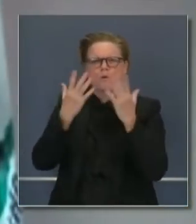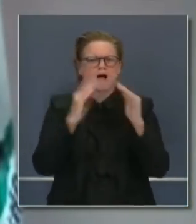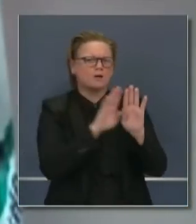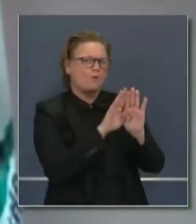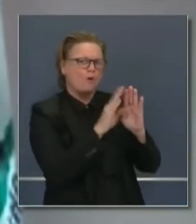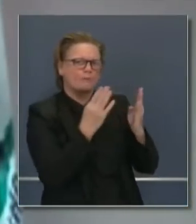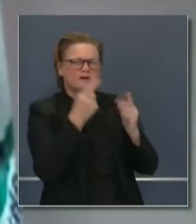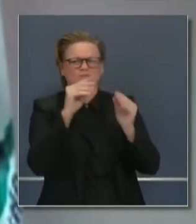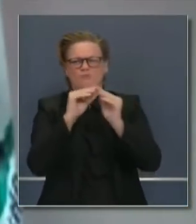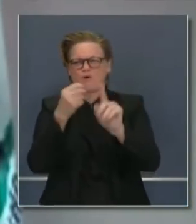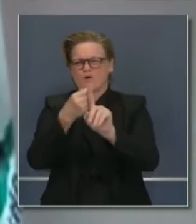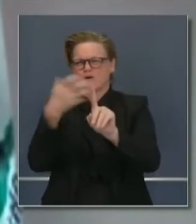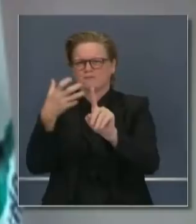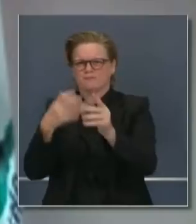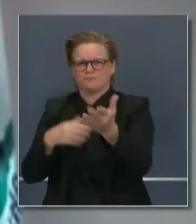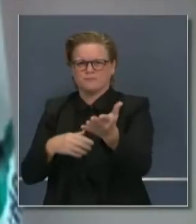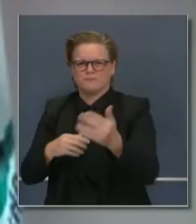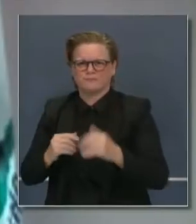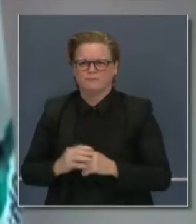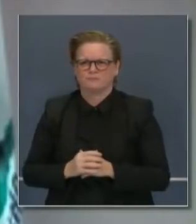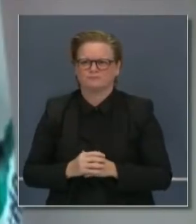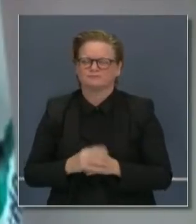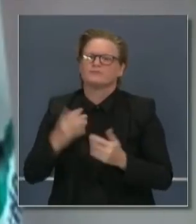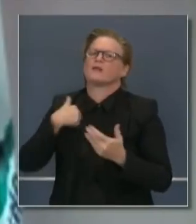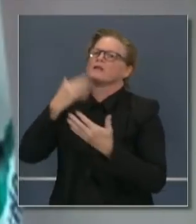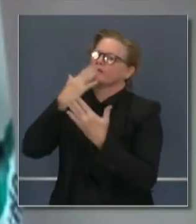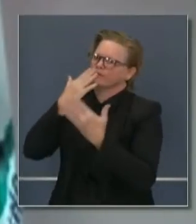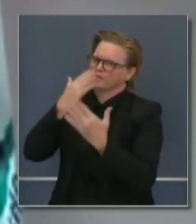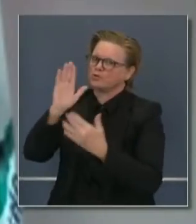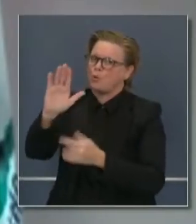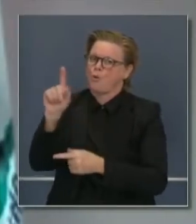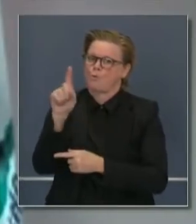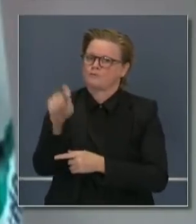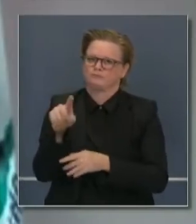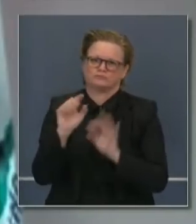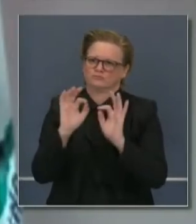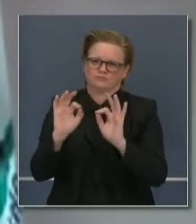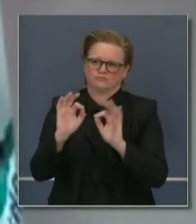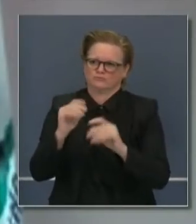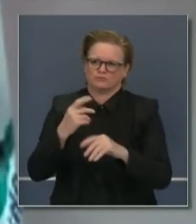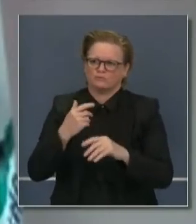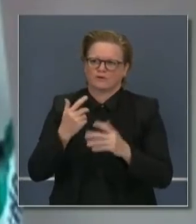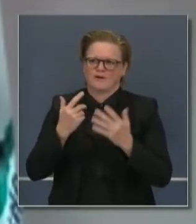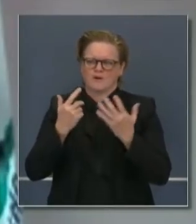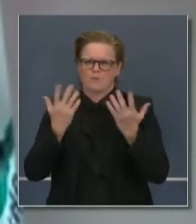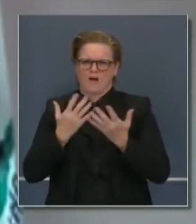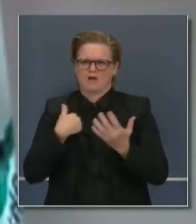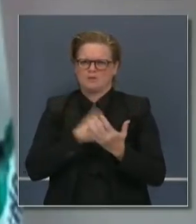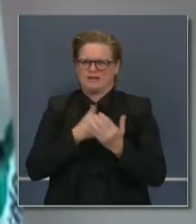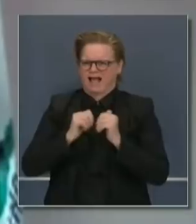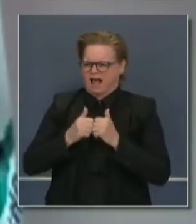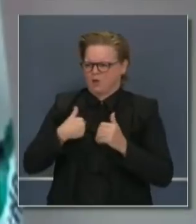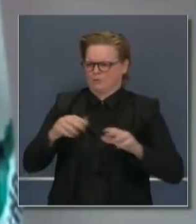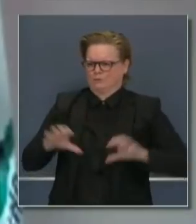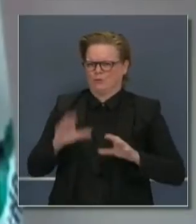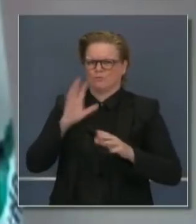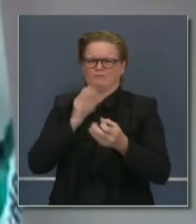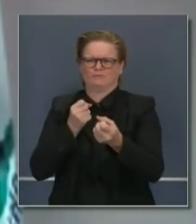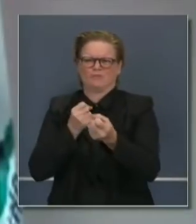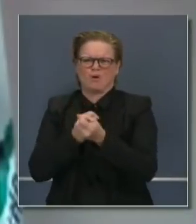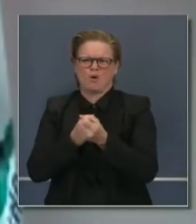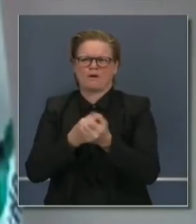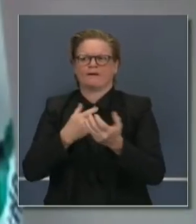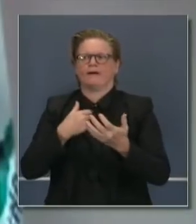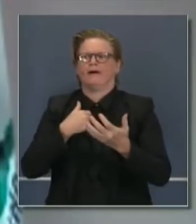and another chance to reiterate what we're doing today. Rather than get into each specific